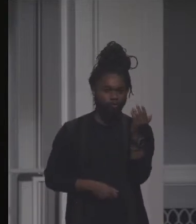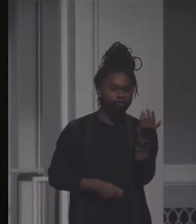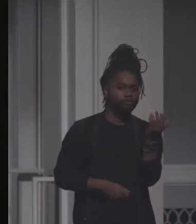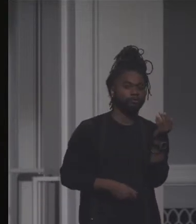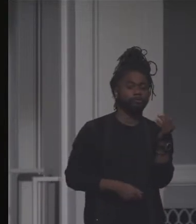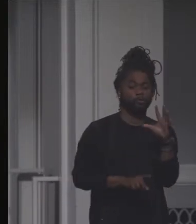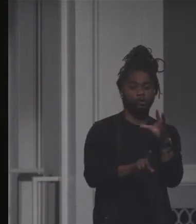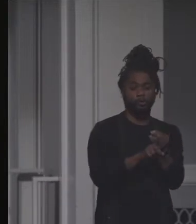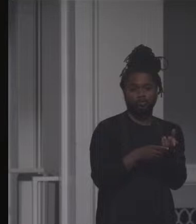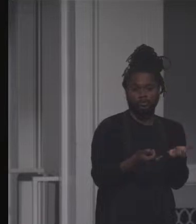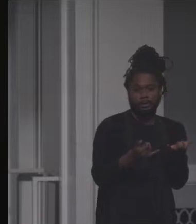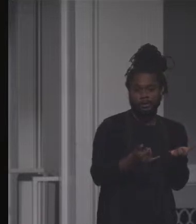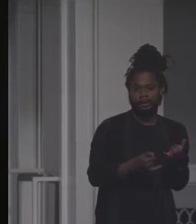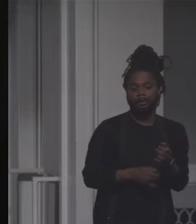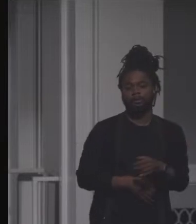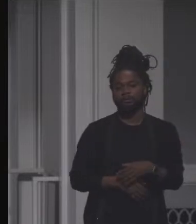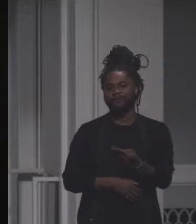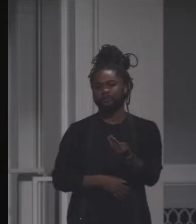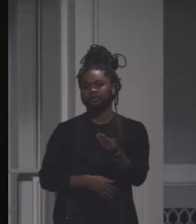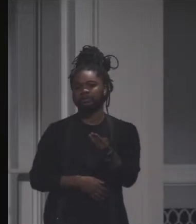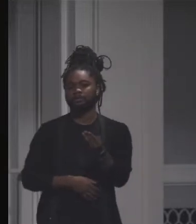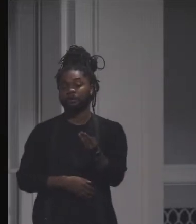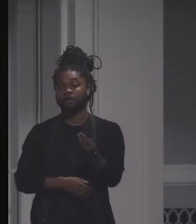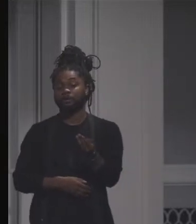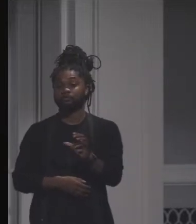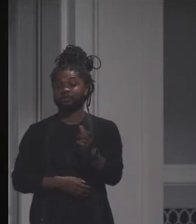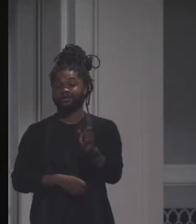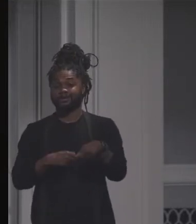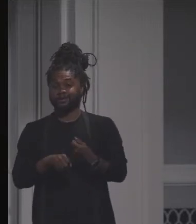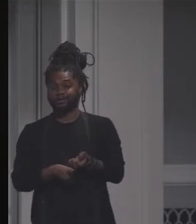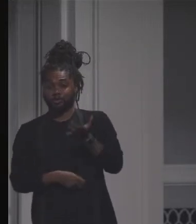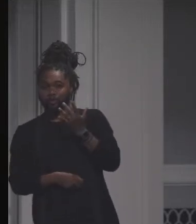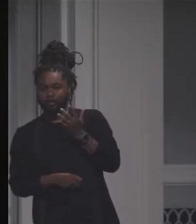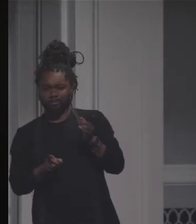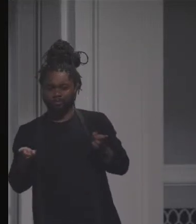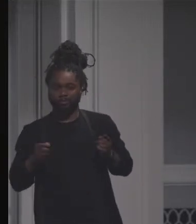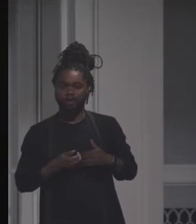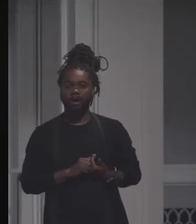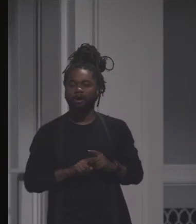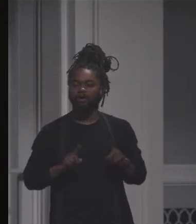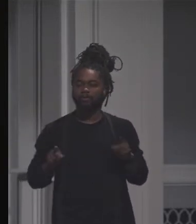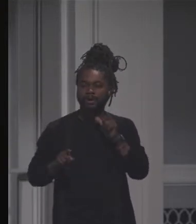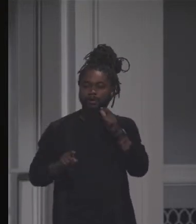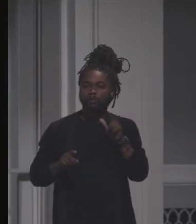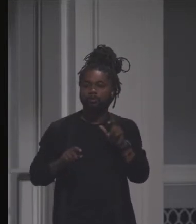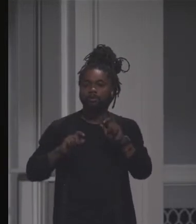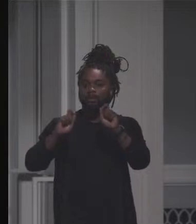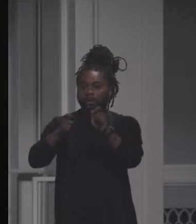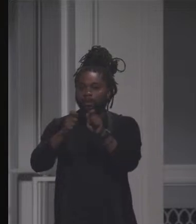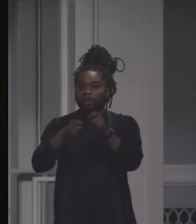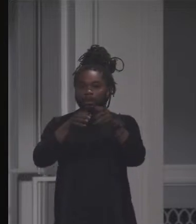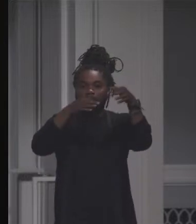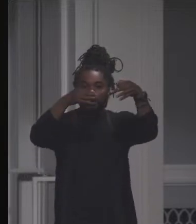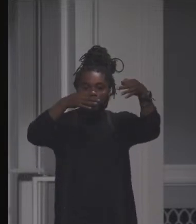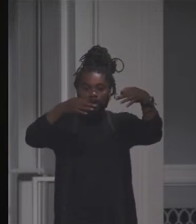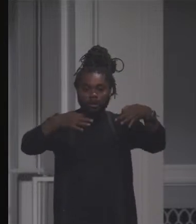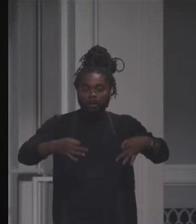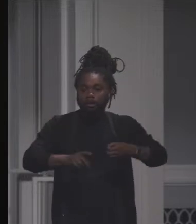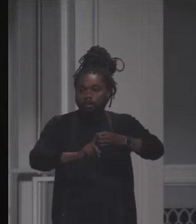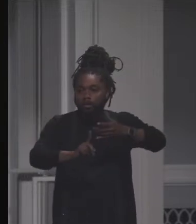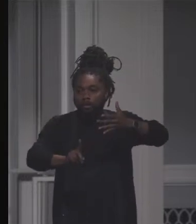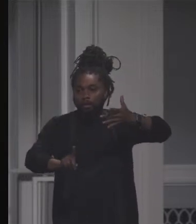the cultures of today and 1400 years ago. But I didn't want to do a whole bunch of tedious info dump, that